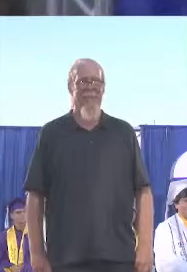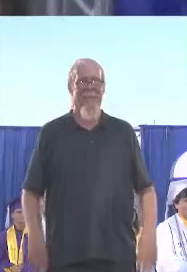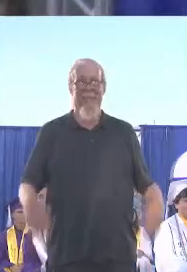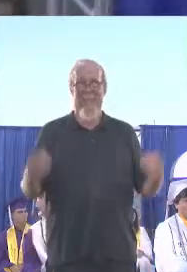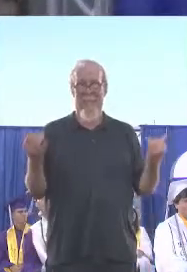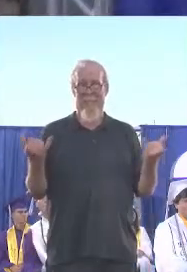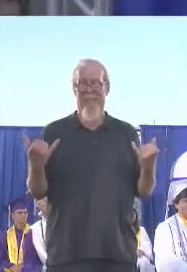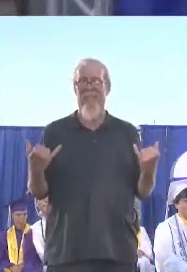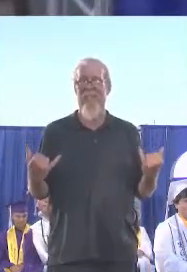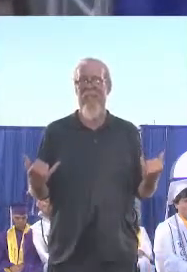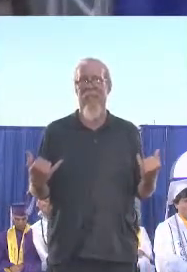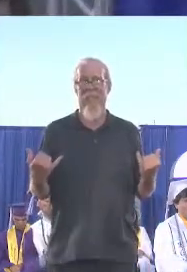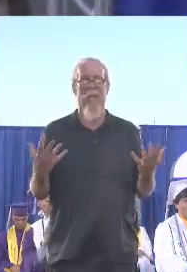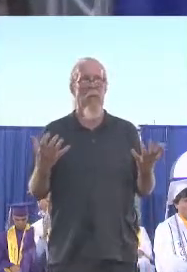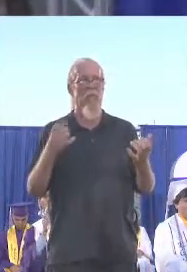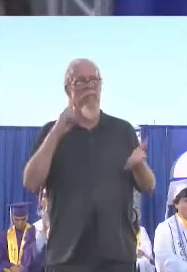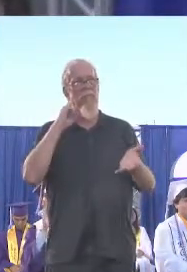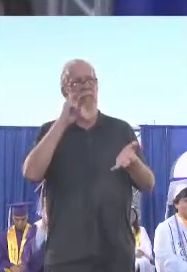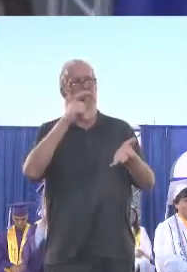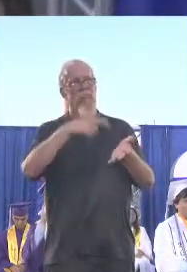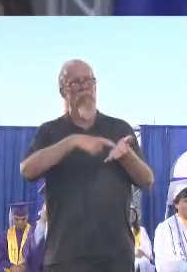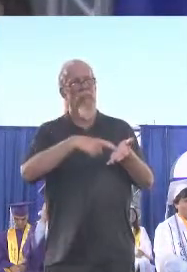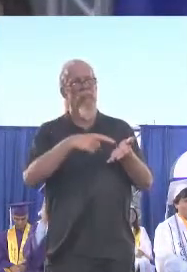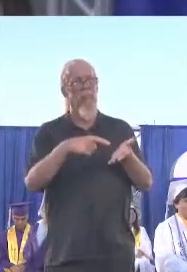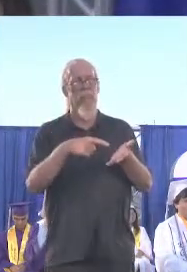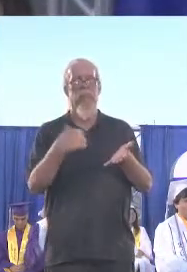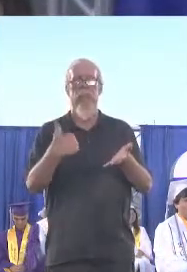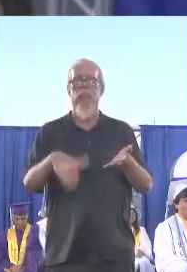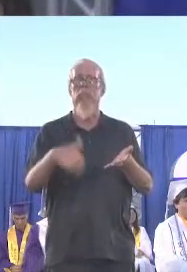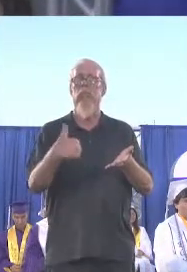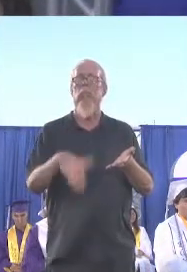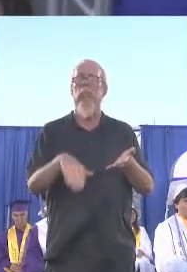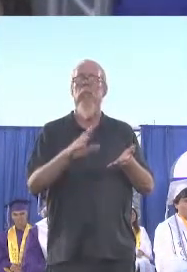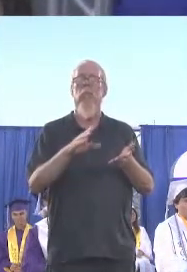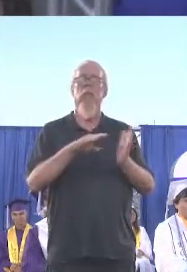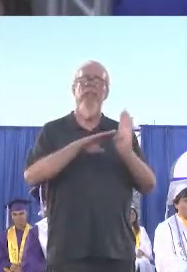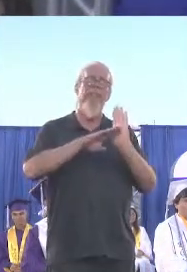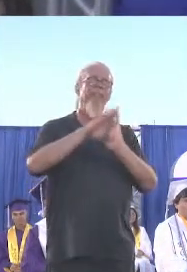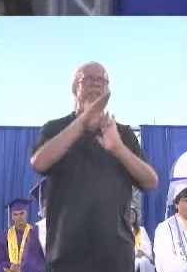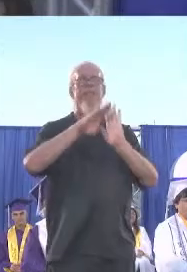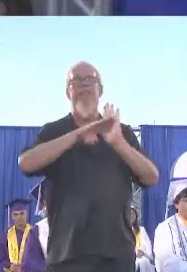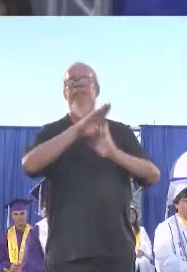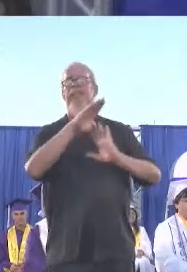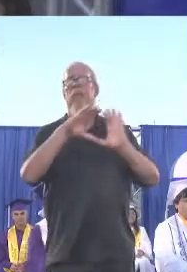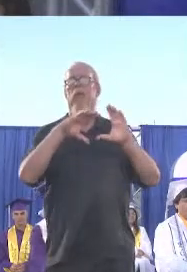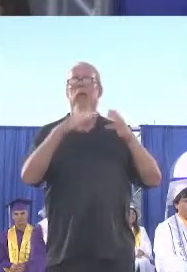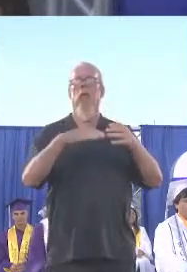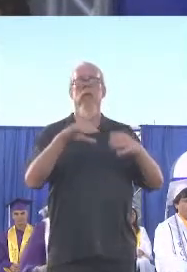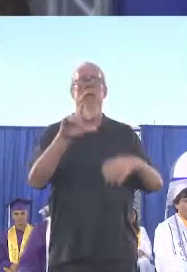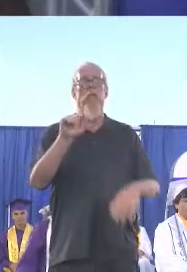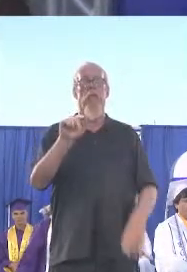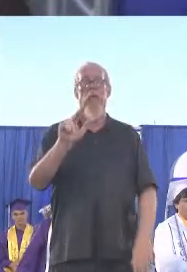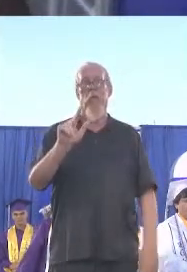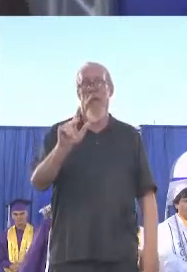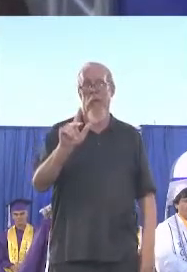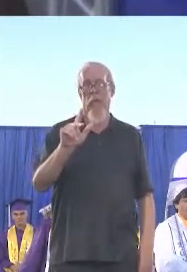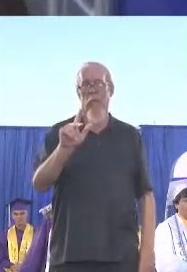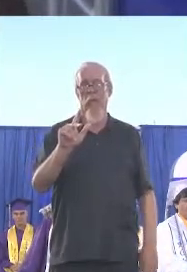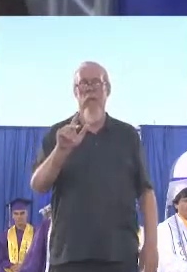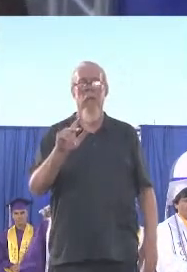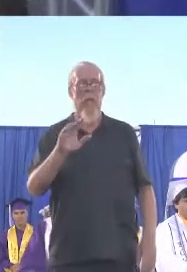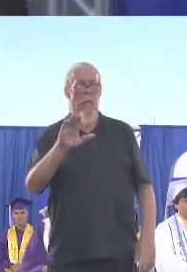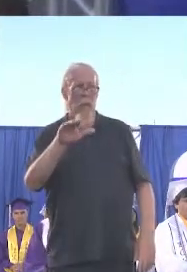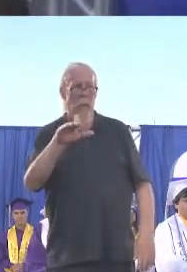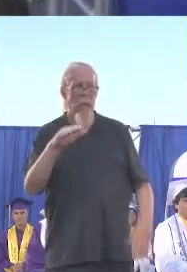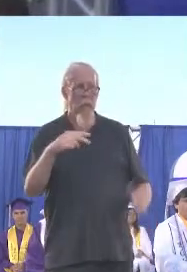At this time, we would like to recognize the outstanding achievements of the class of 2023. I call your attention